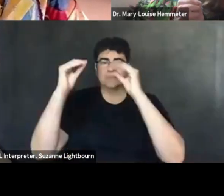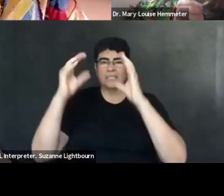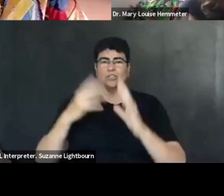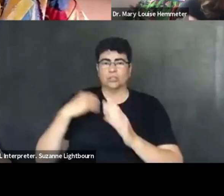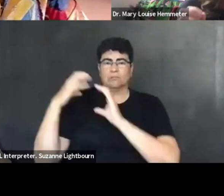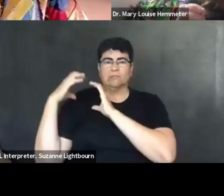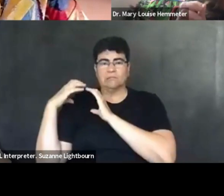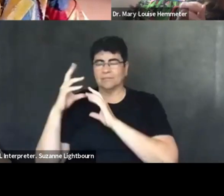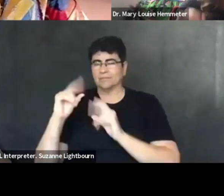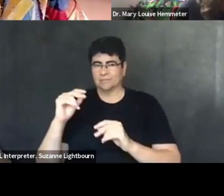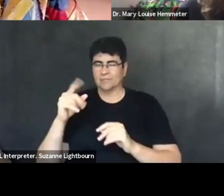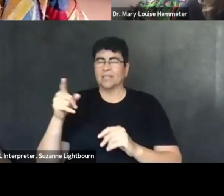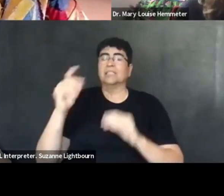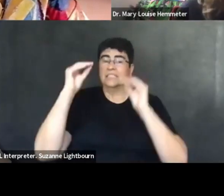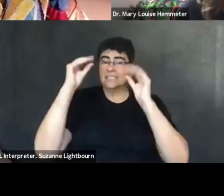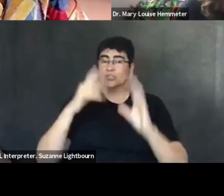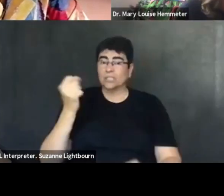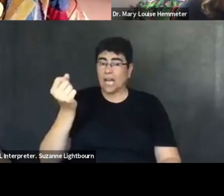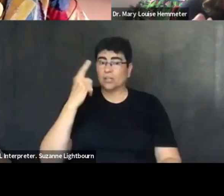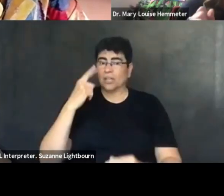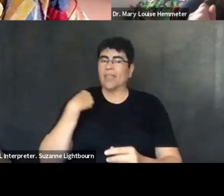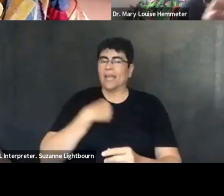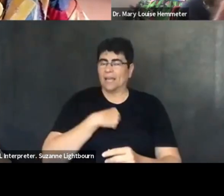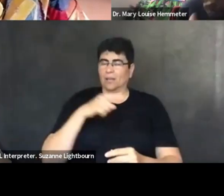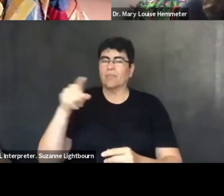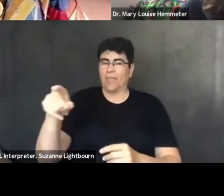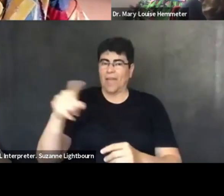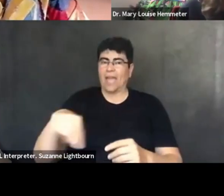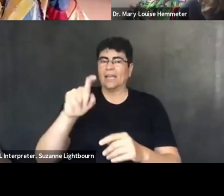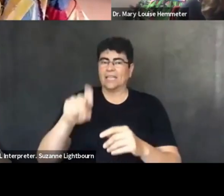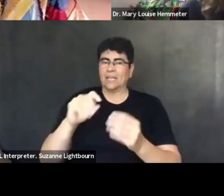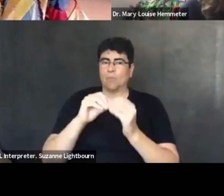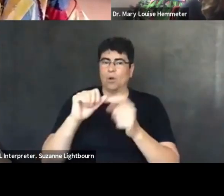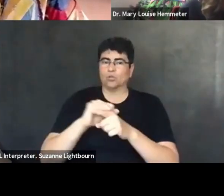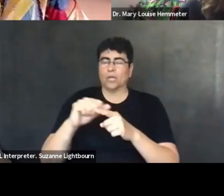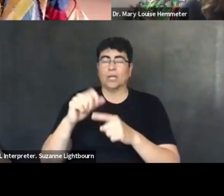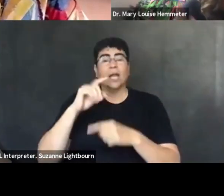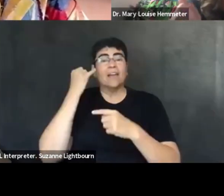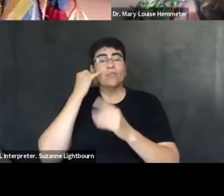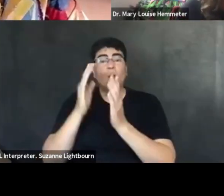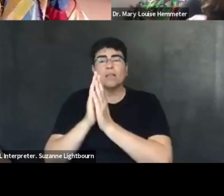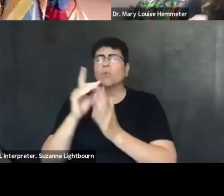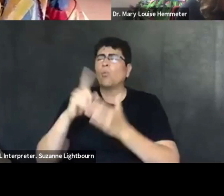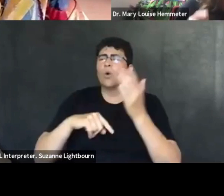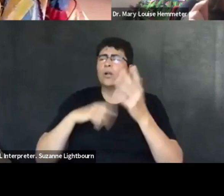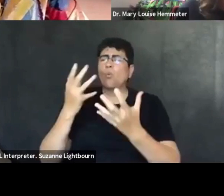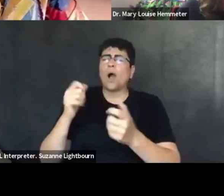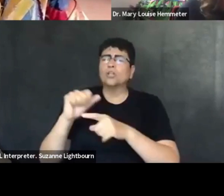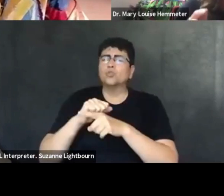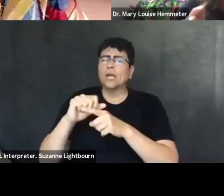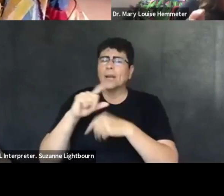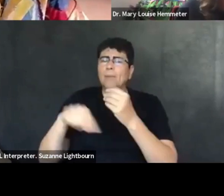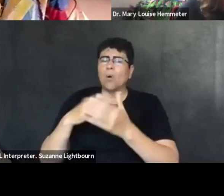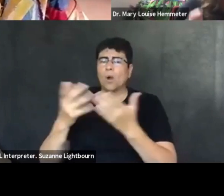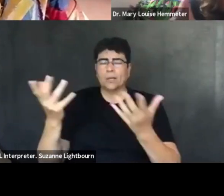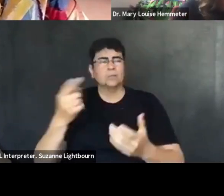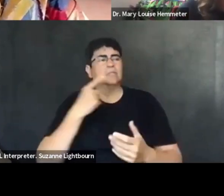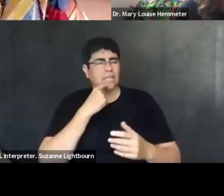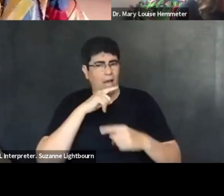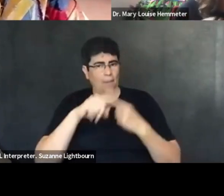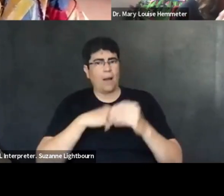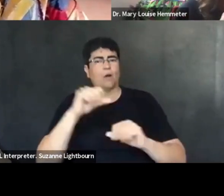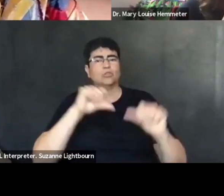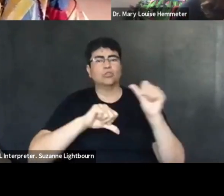Teachers understand that they need more training around this. When you ask them what they want training around, they want training around social, emotional,